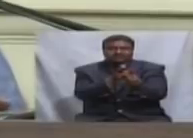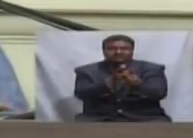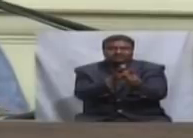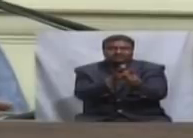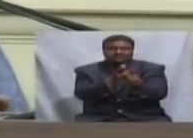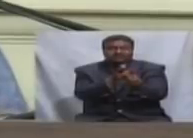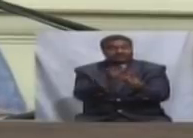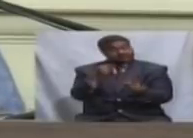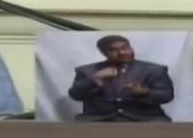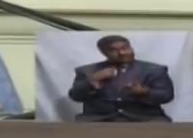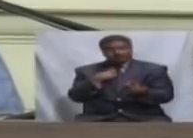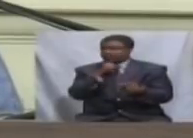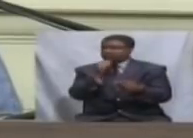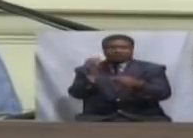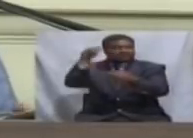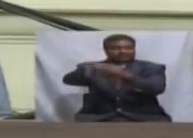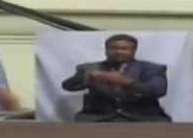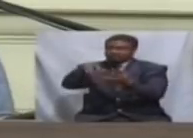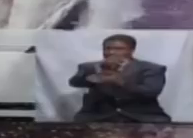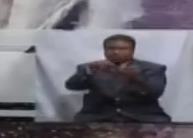But I will not interfere in your jobs.